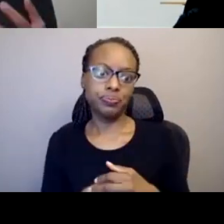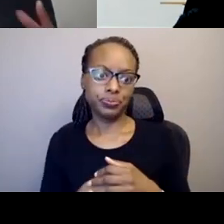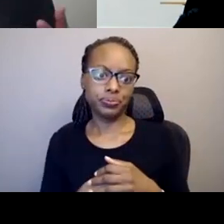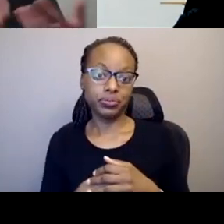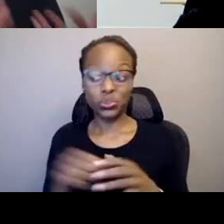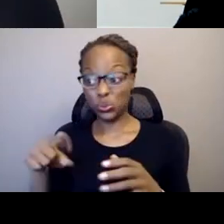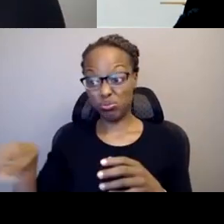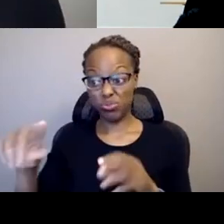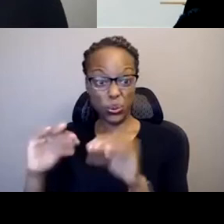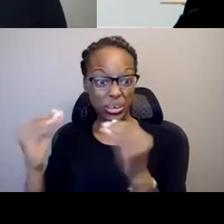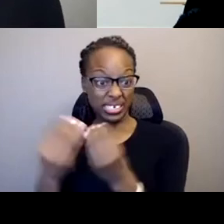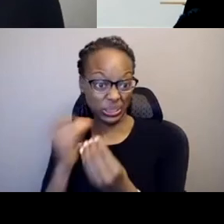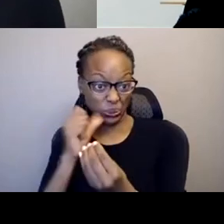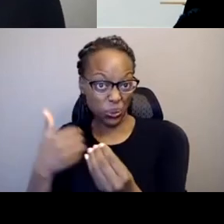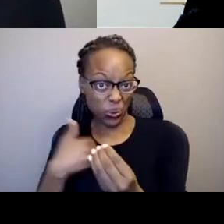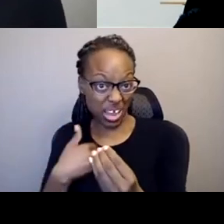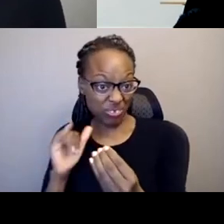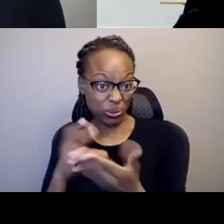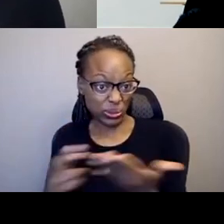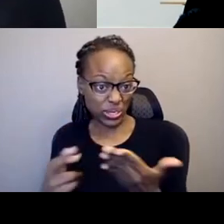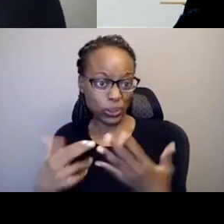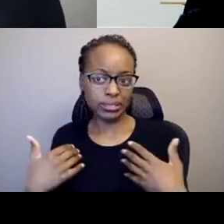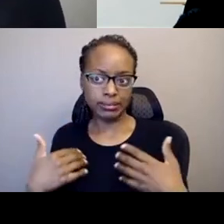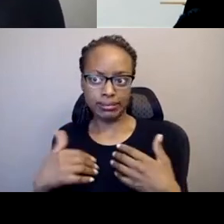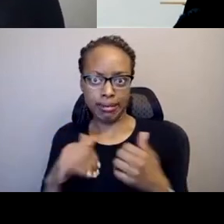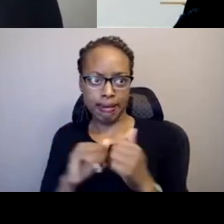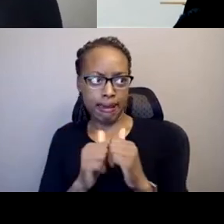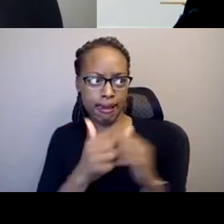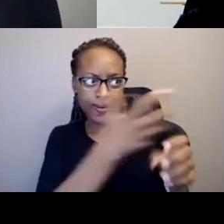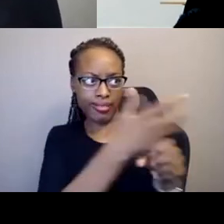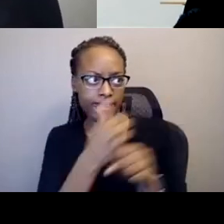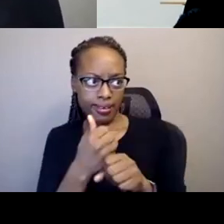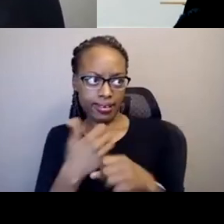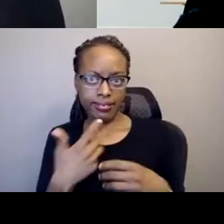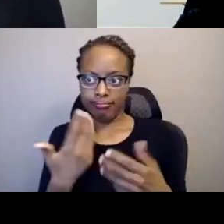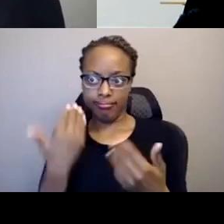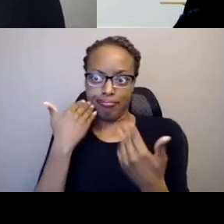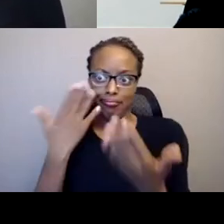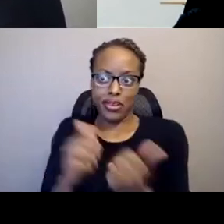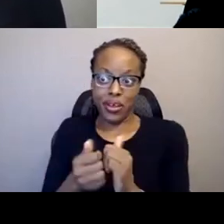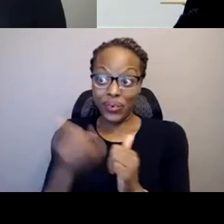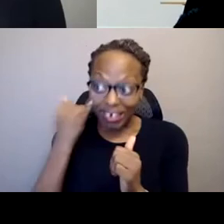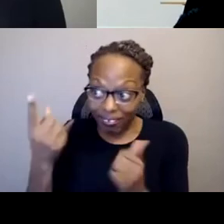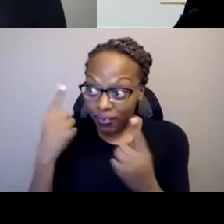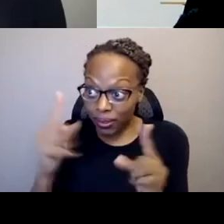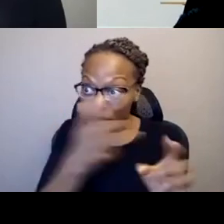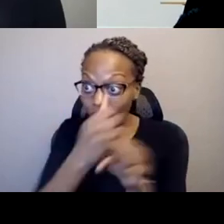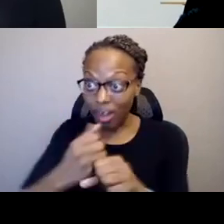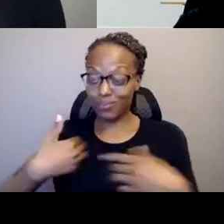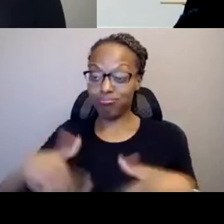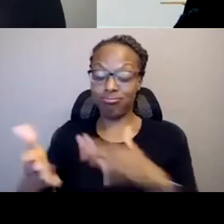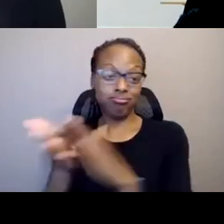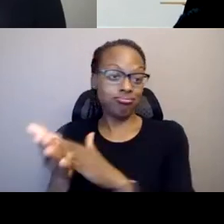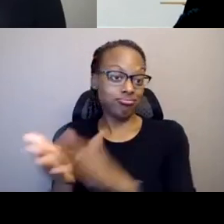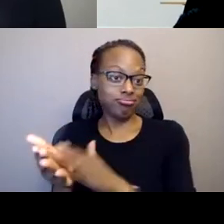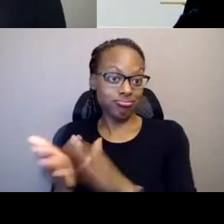don't have that in place can get them. And if they do, then, you know, that really speaks to how phenomenal they are. So I think that's